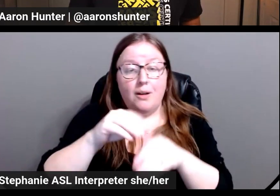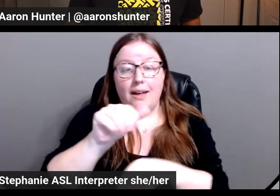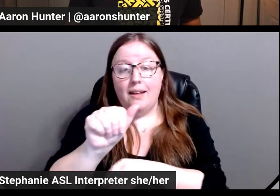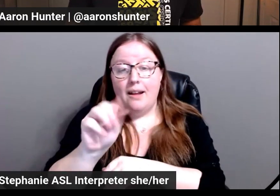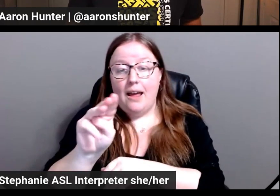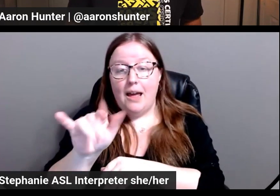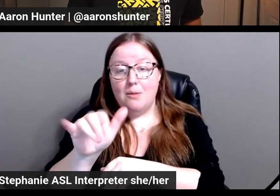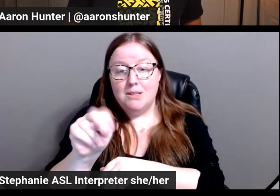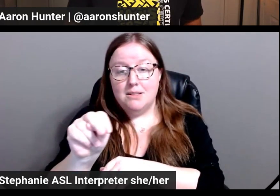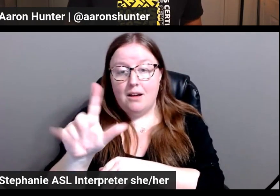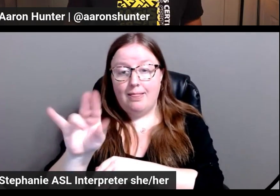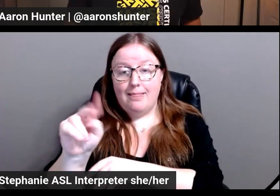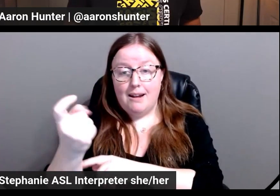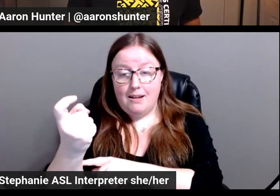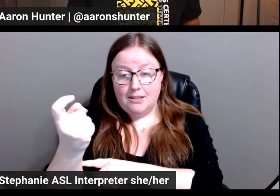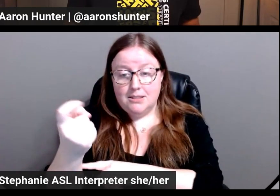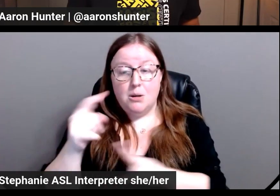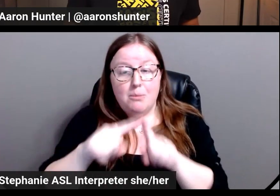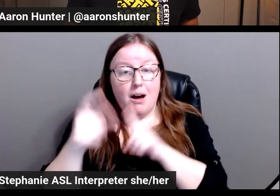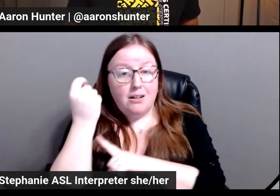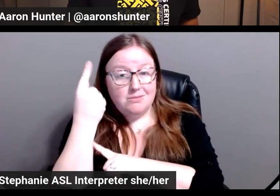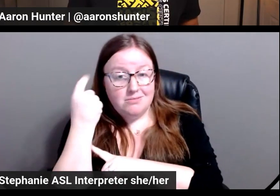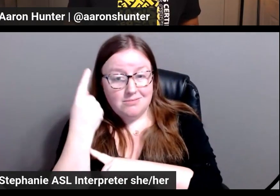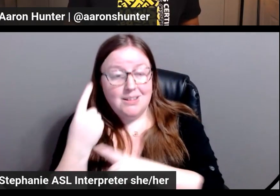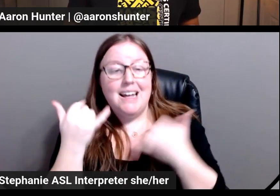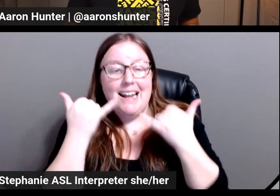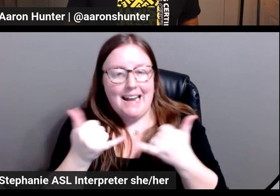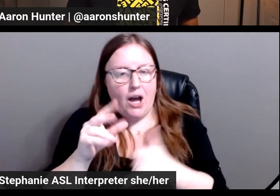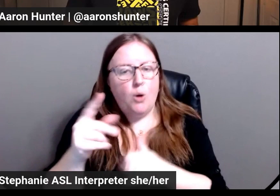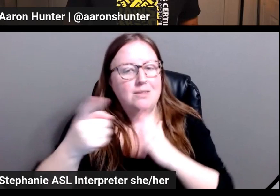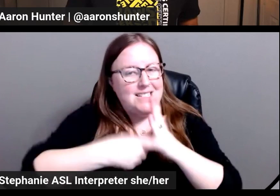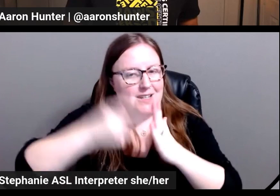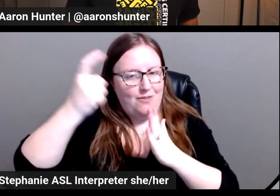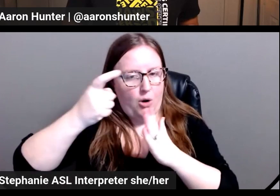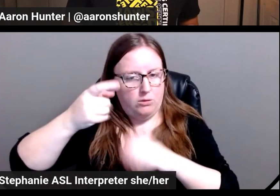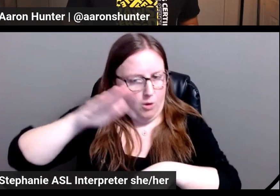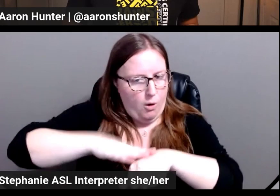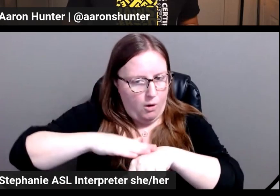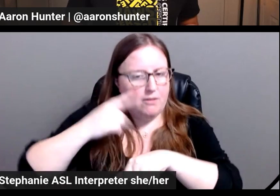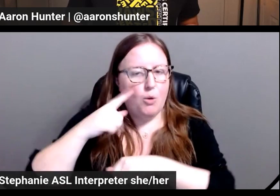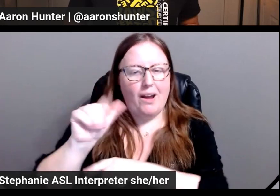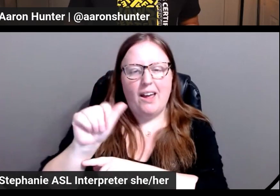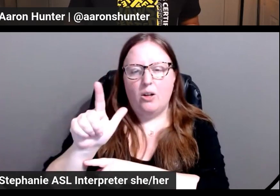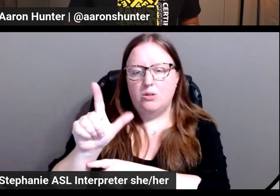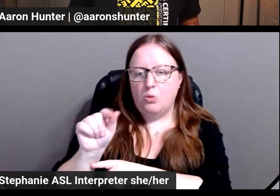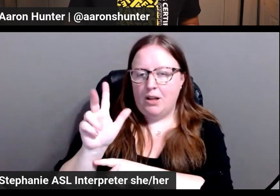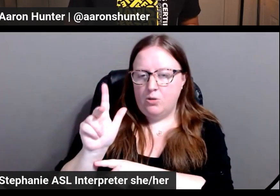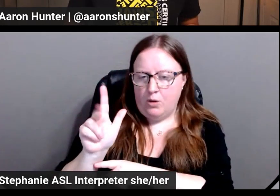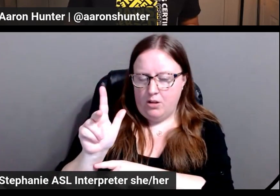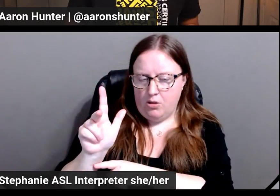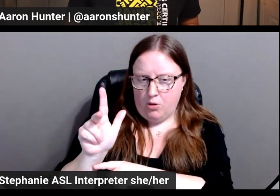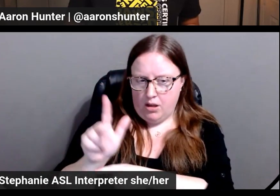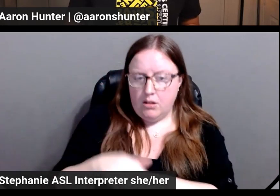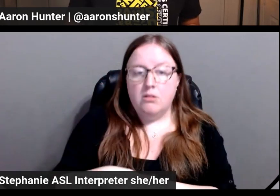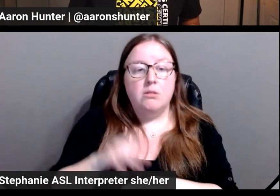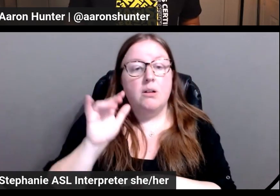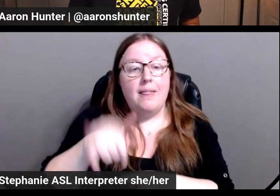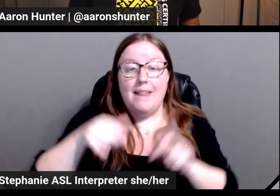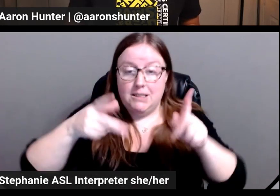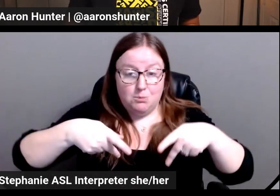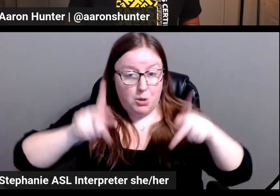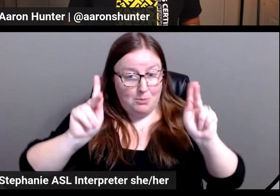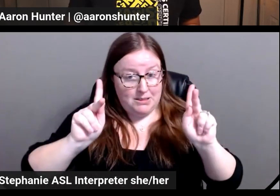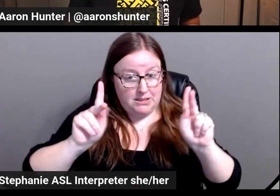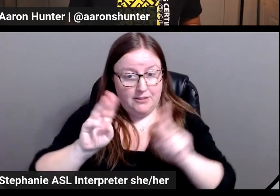Linux, but we've enabled it by default in AL 2023. It does run in permissive mode,